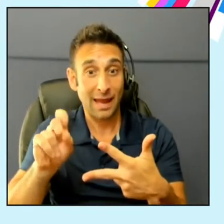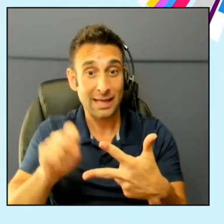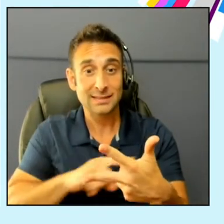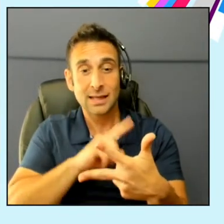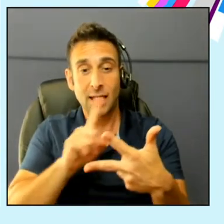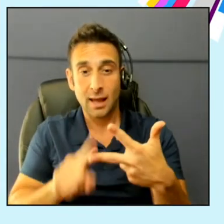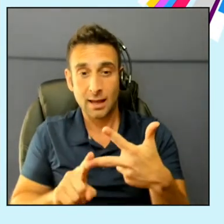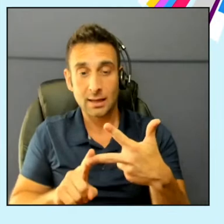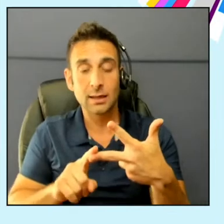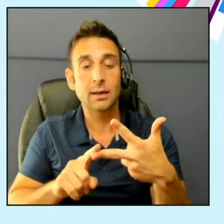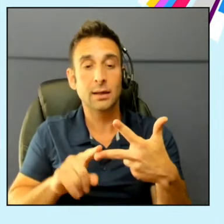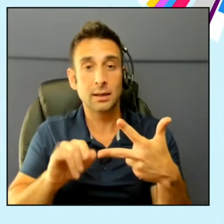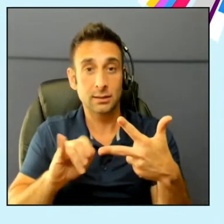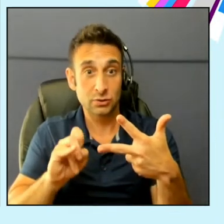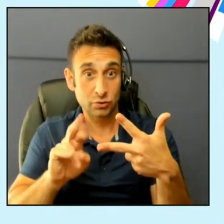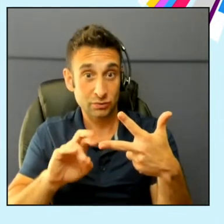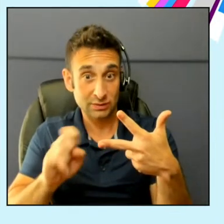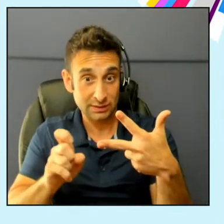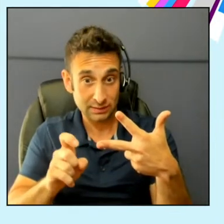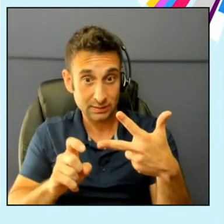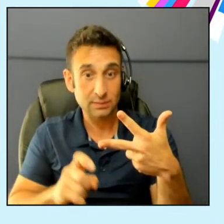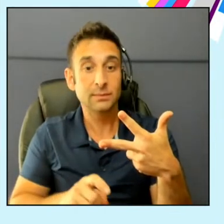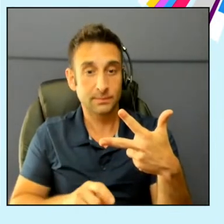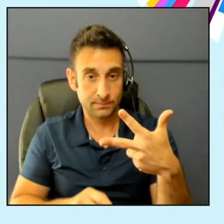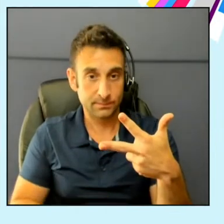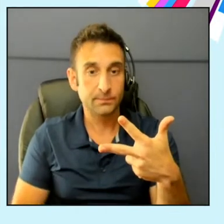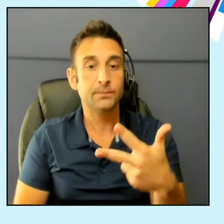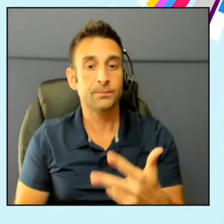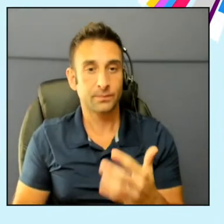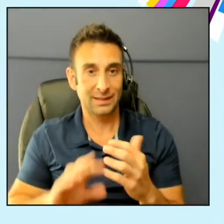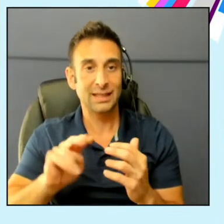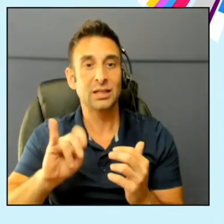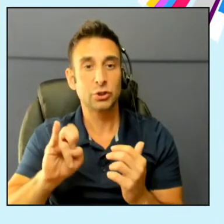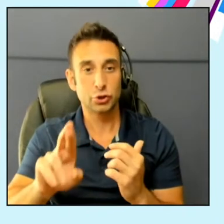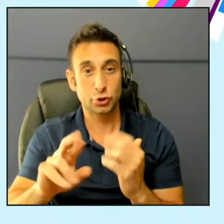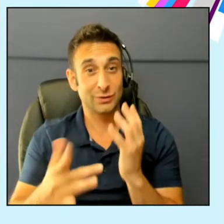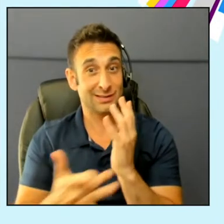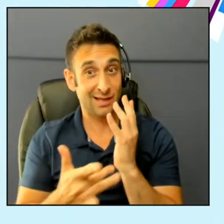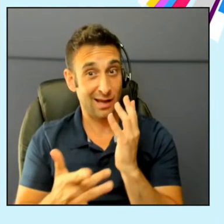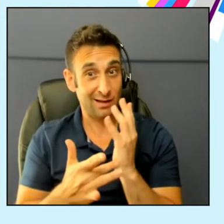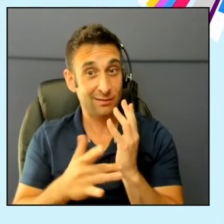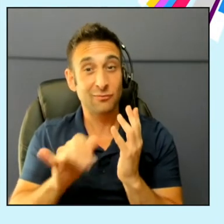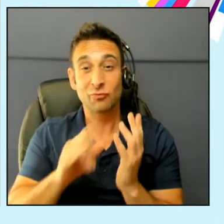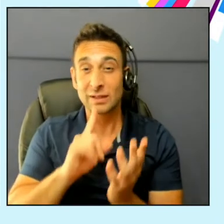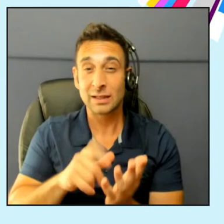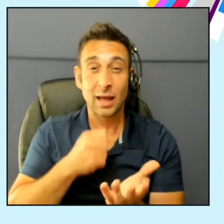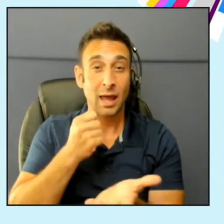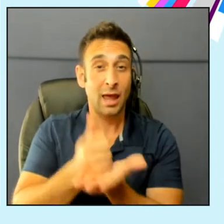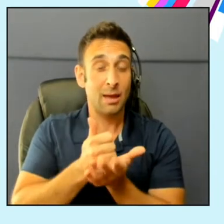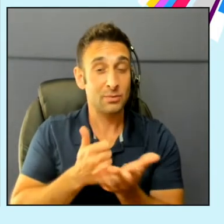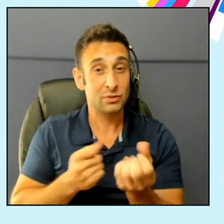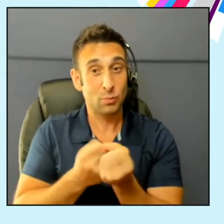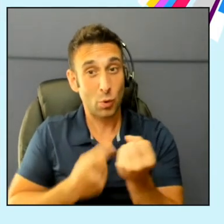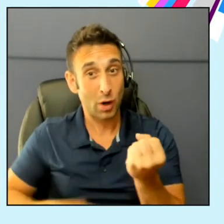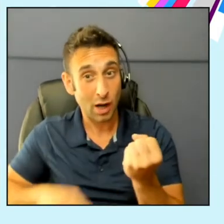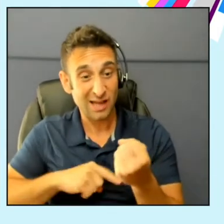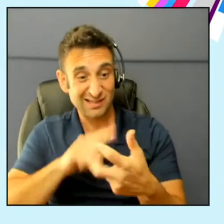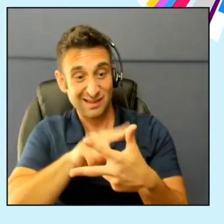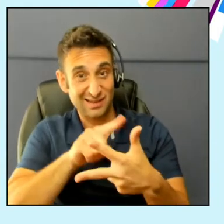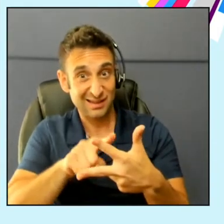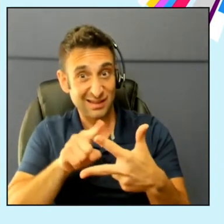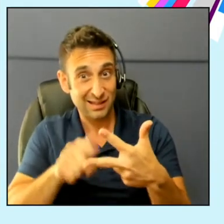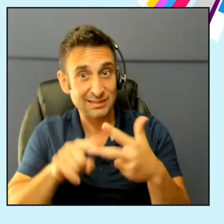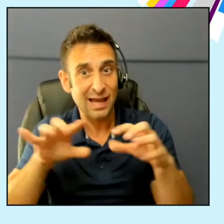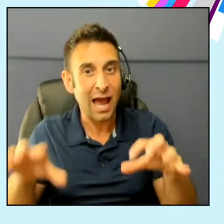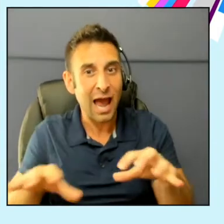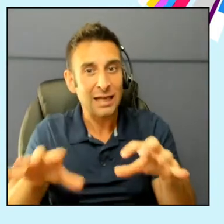organisations? Because we here at Microsoft have a platform to really make a difference. And those organisations are actively making a difference